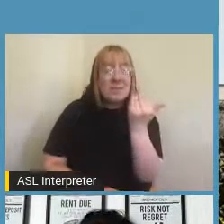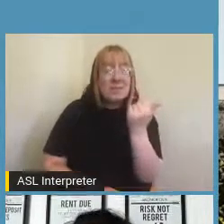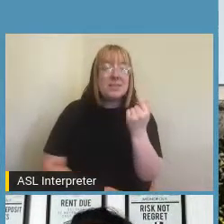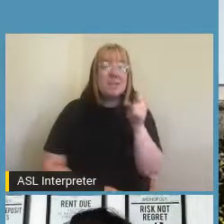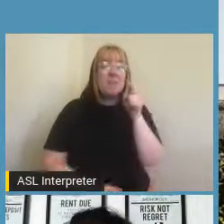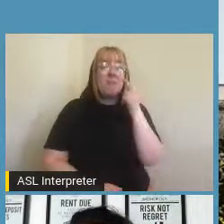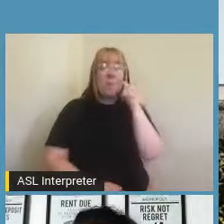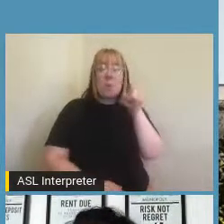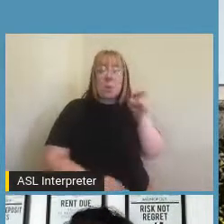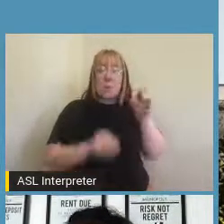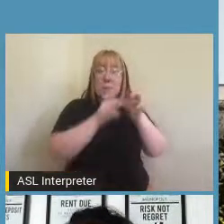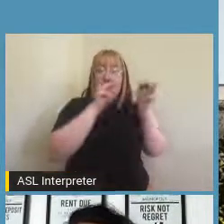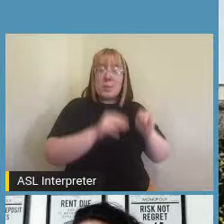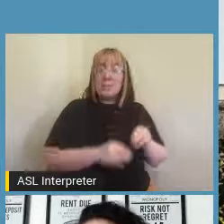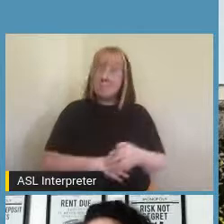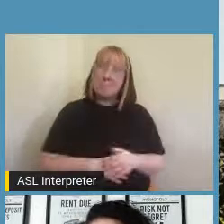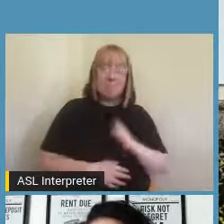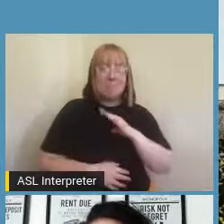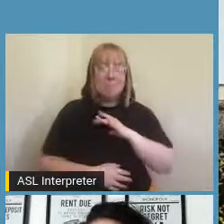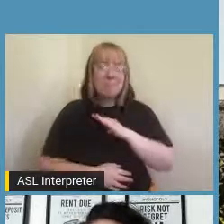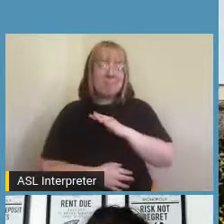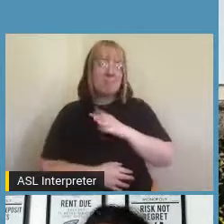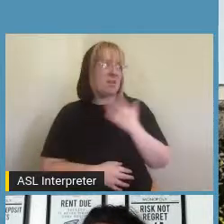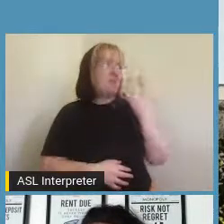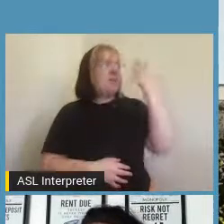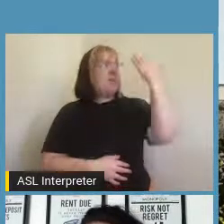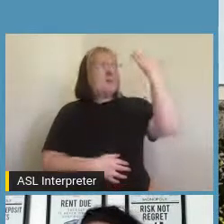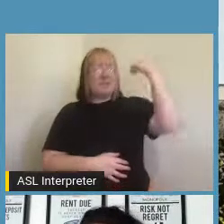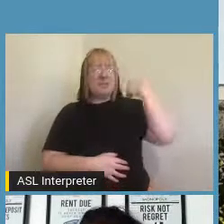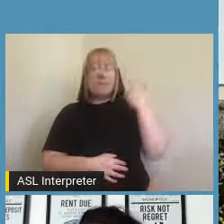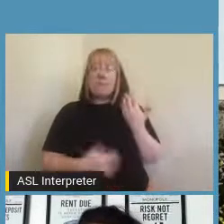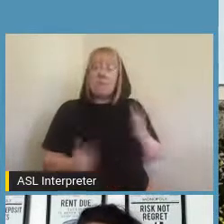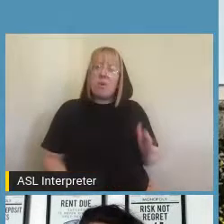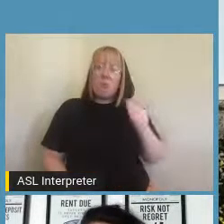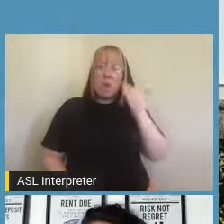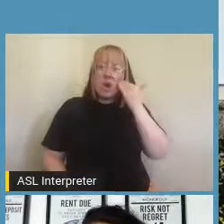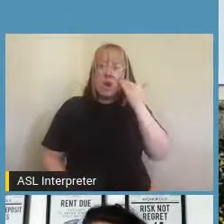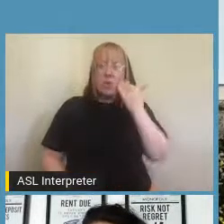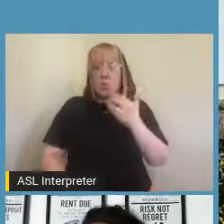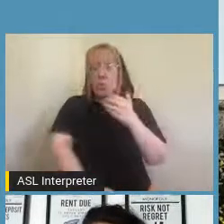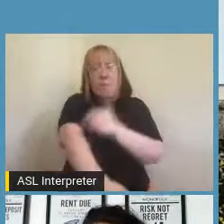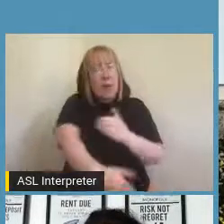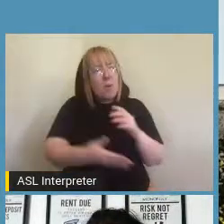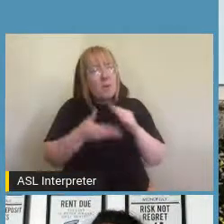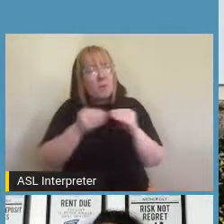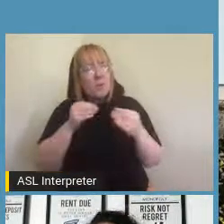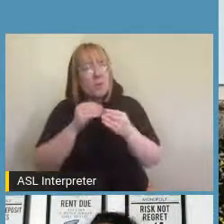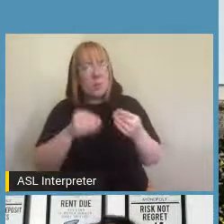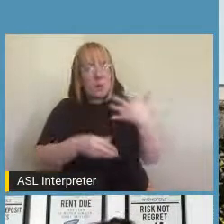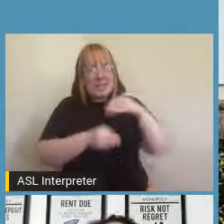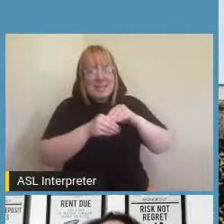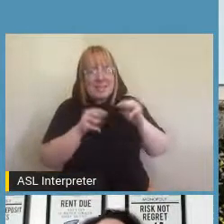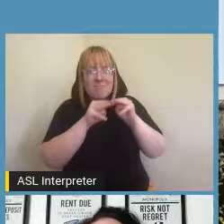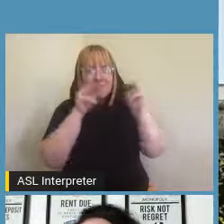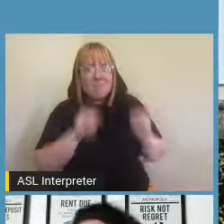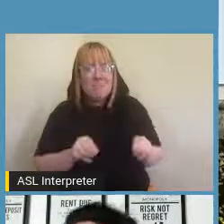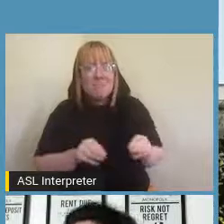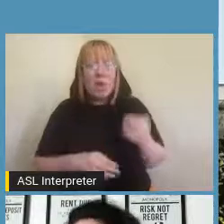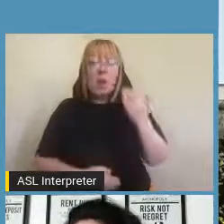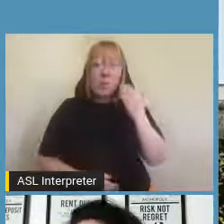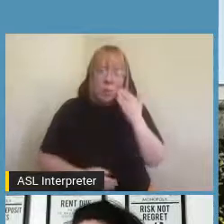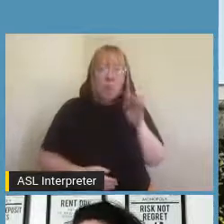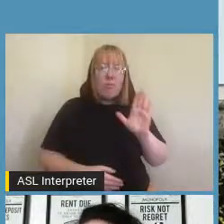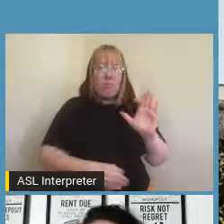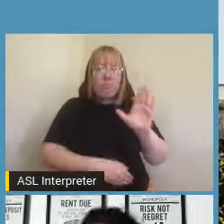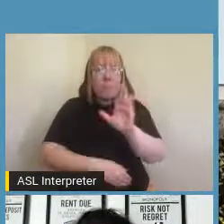even then, I knew the power of the stories that are in these buildings, and even more so the challenge that we